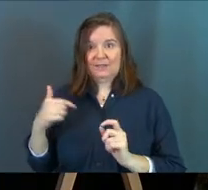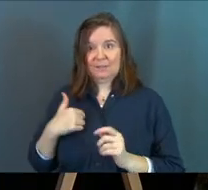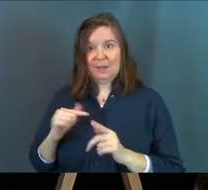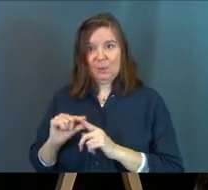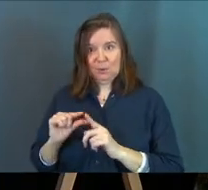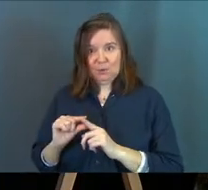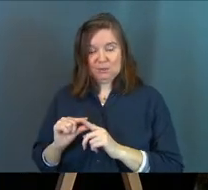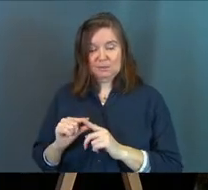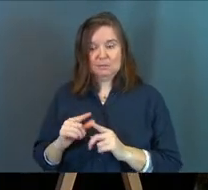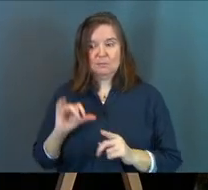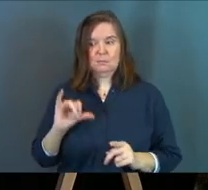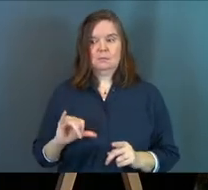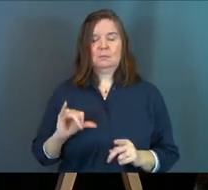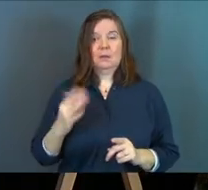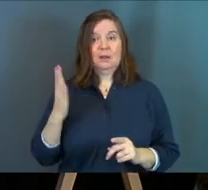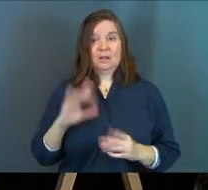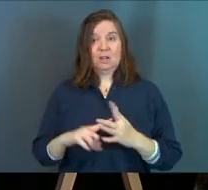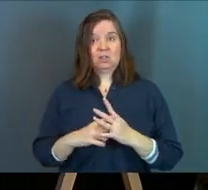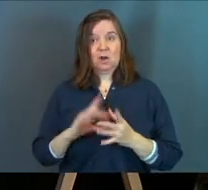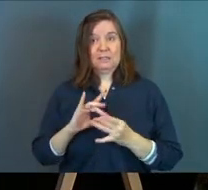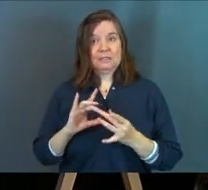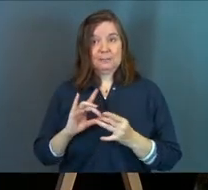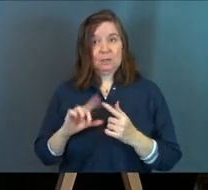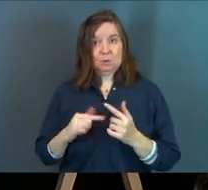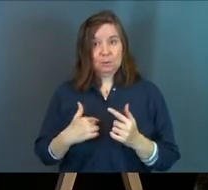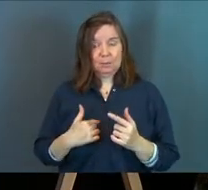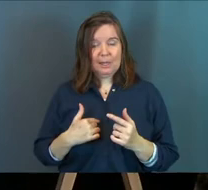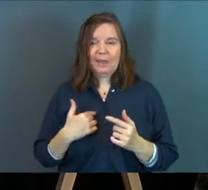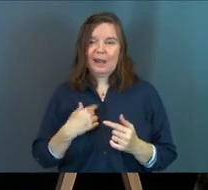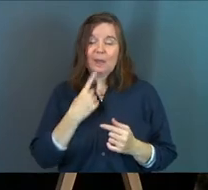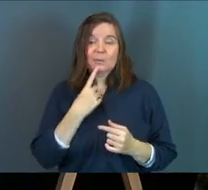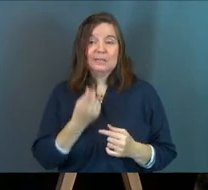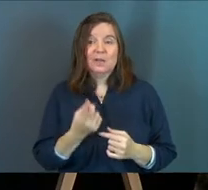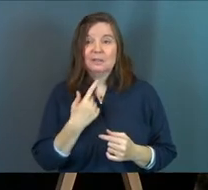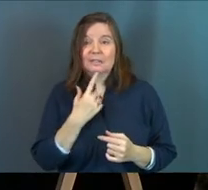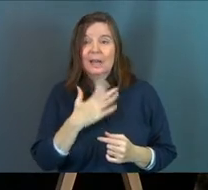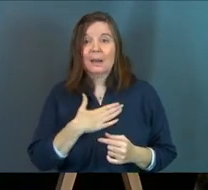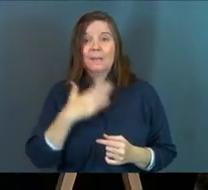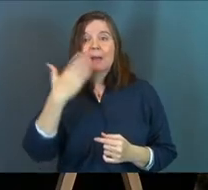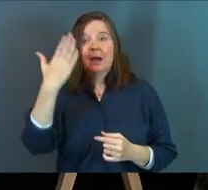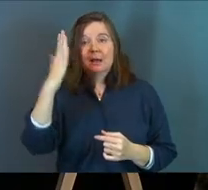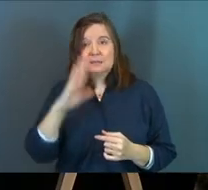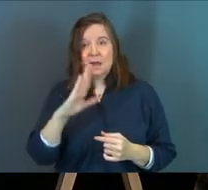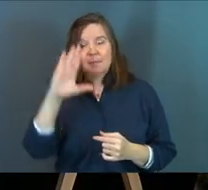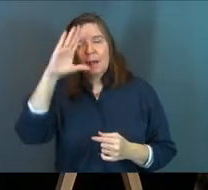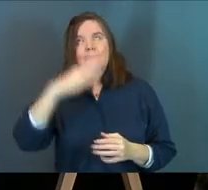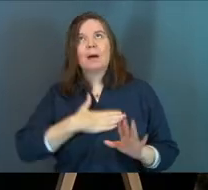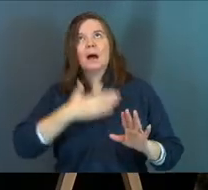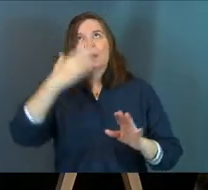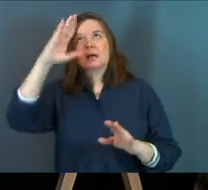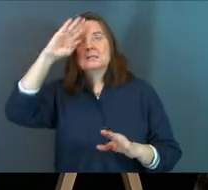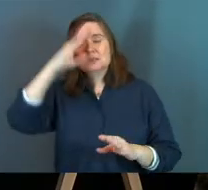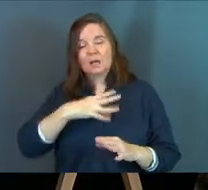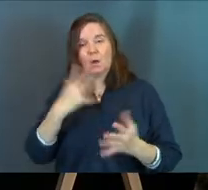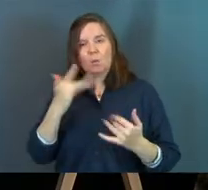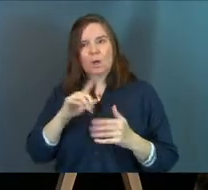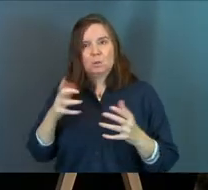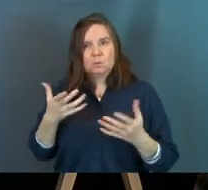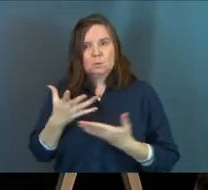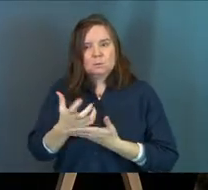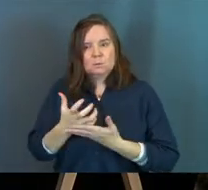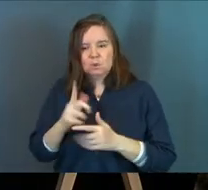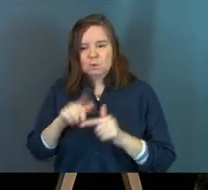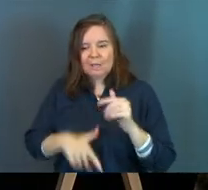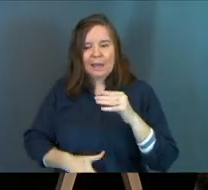it to me. And God started speaking to me, and I'll just tell you, he said, "My son, why are you striving right now? You